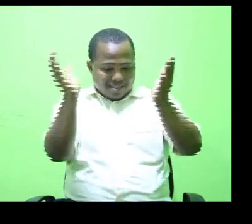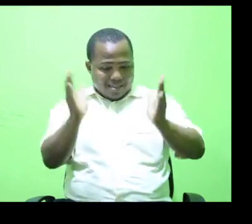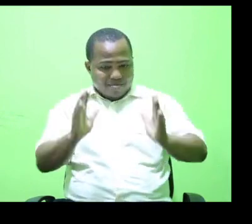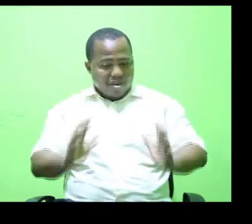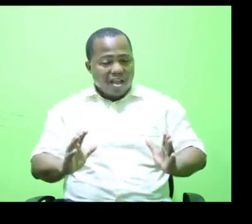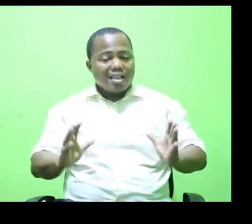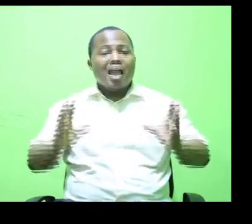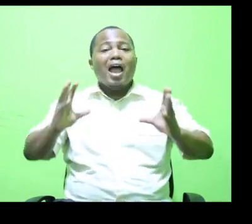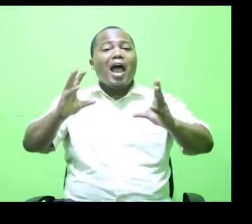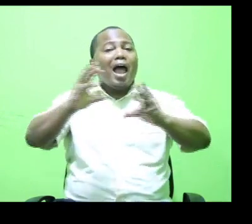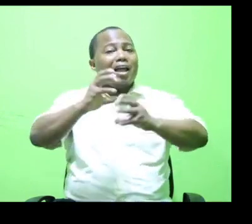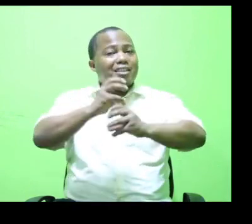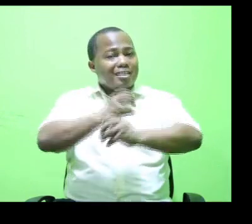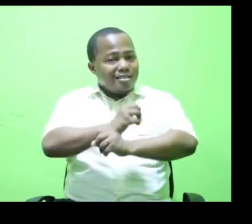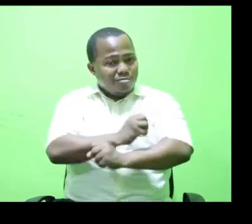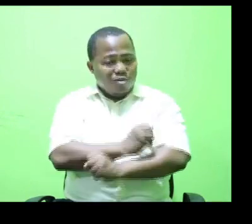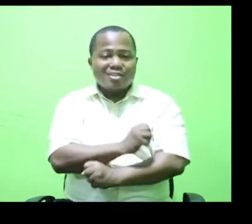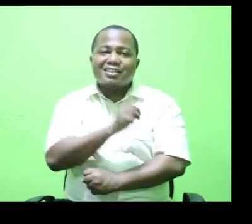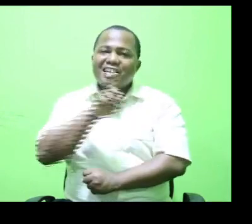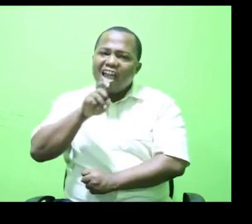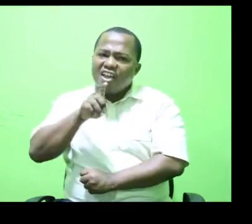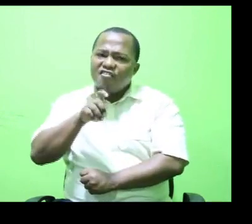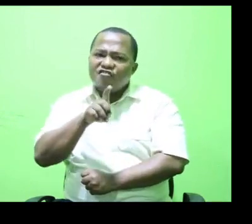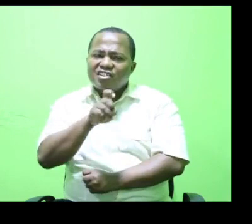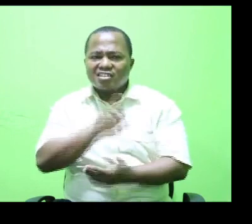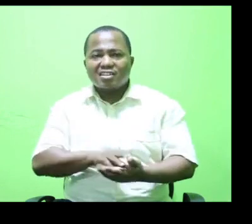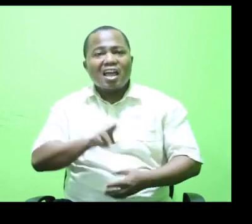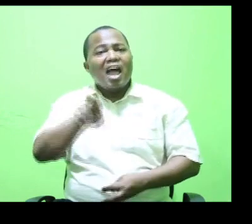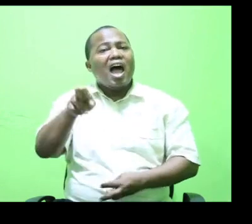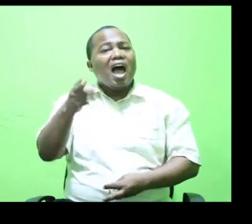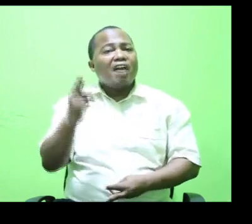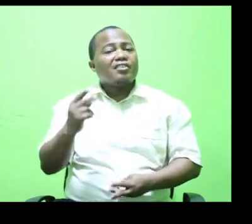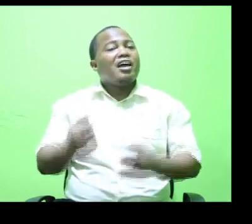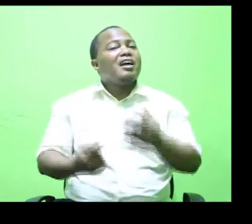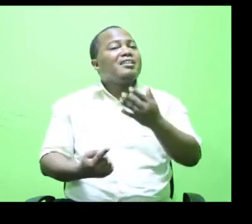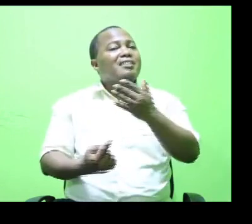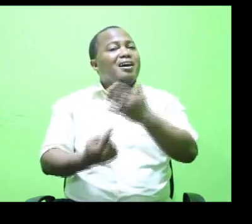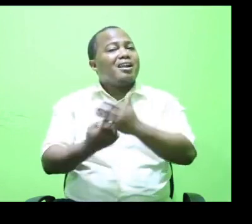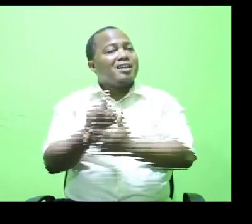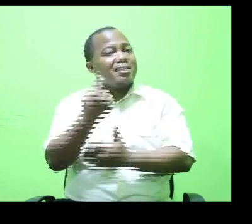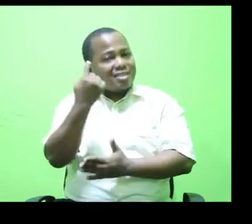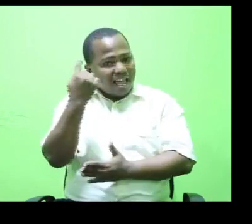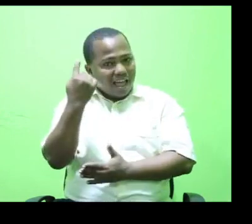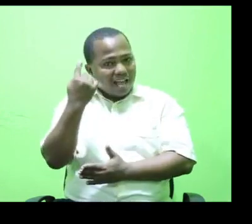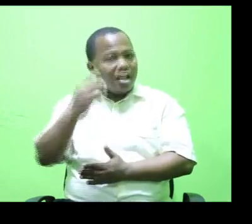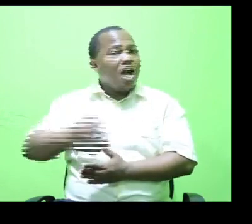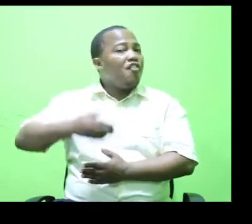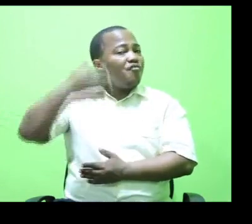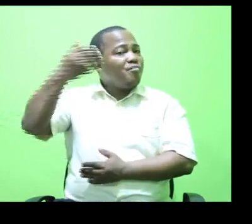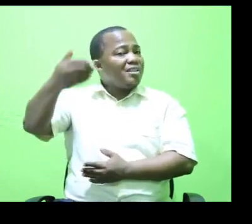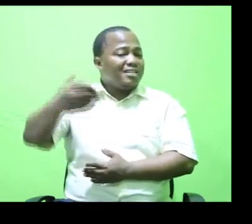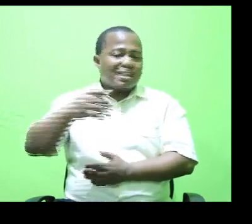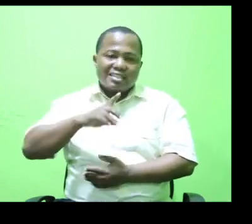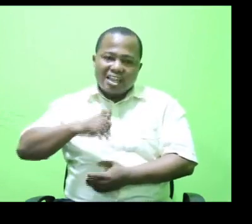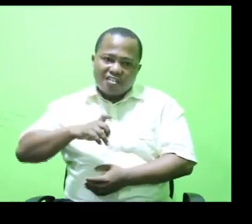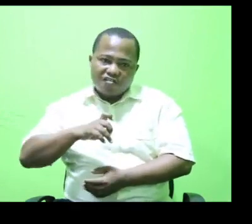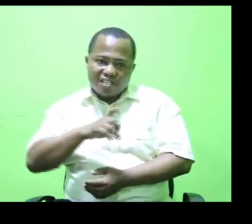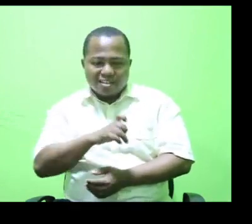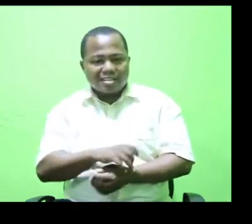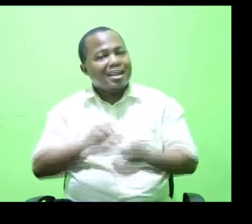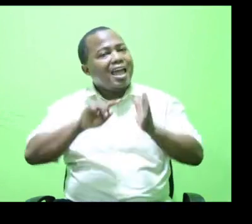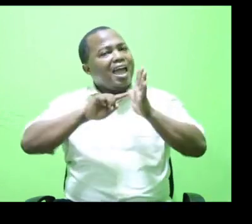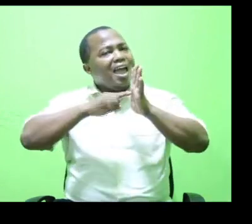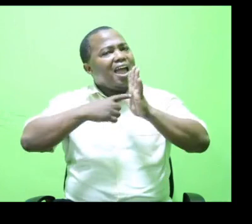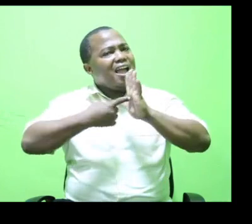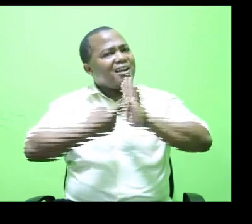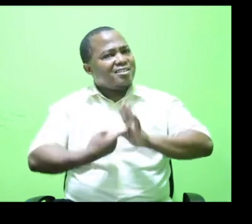is exposed to an infection or as a result of previous infections.